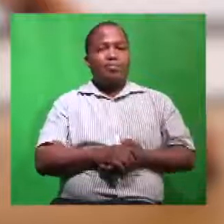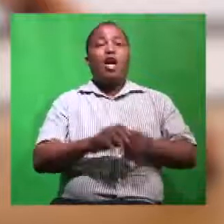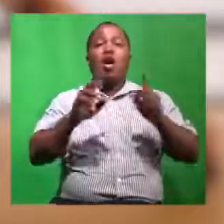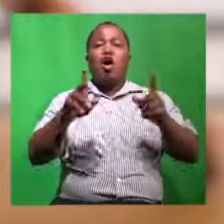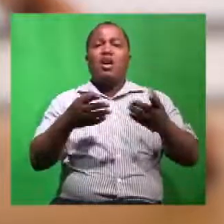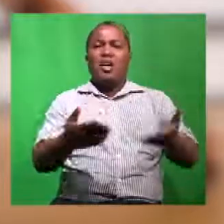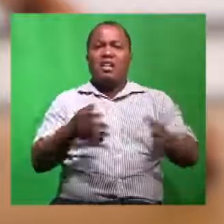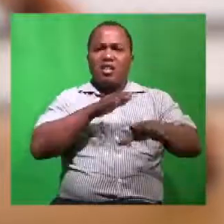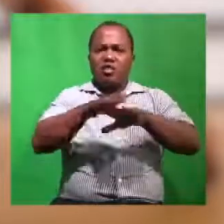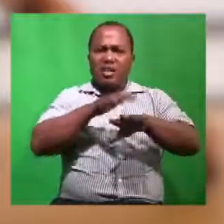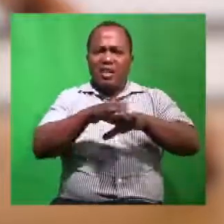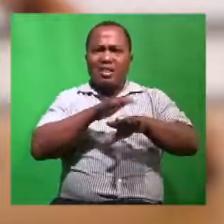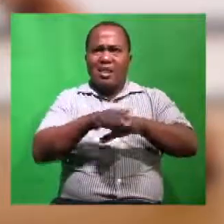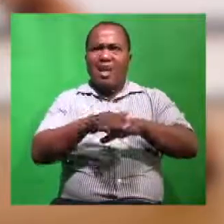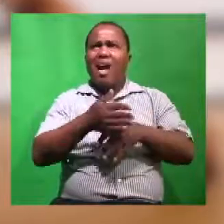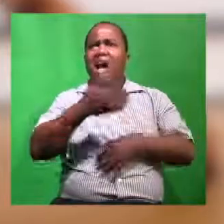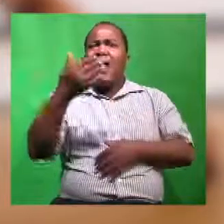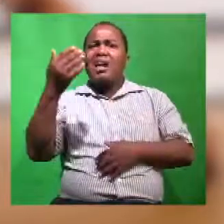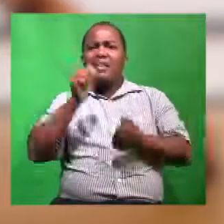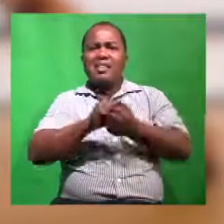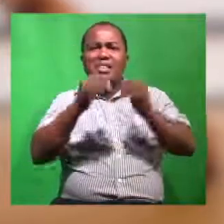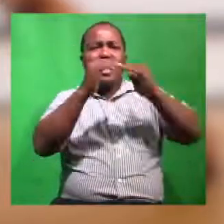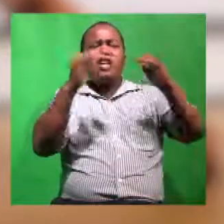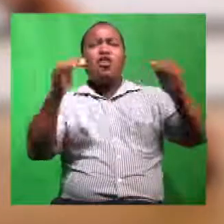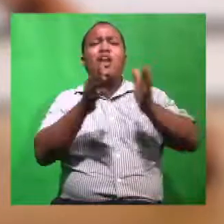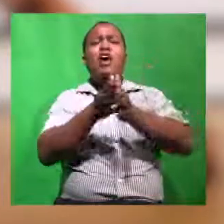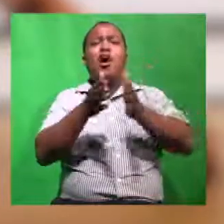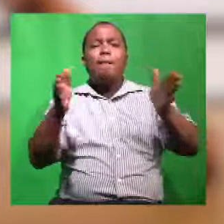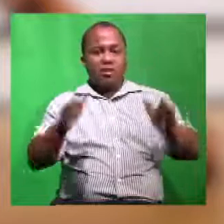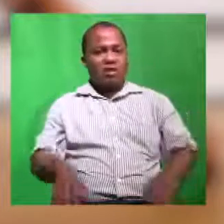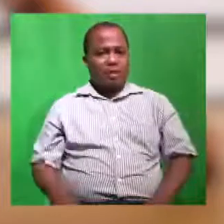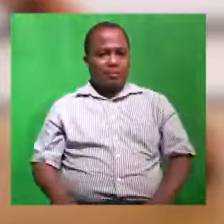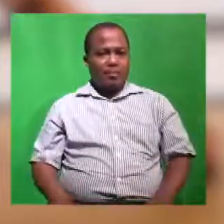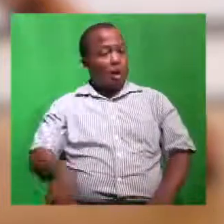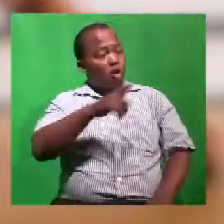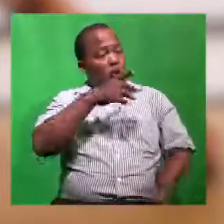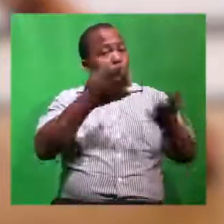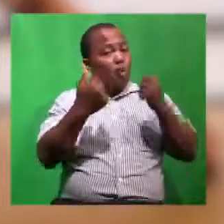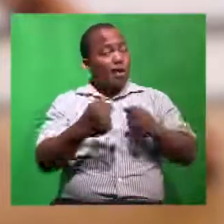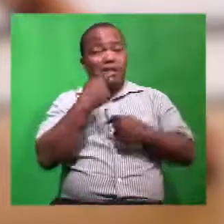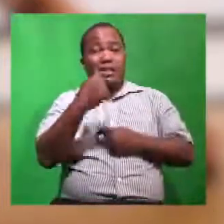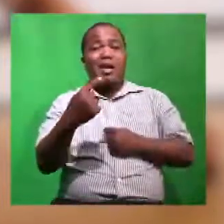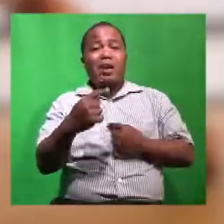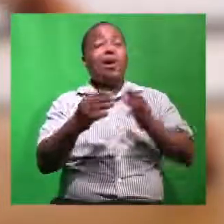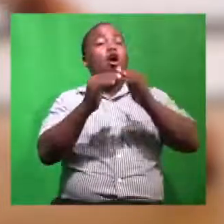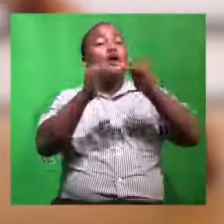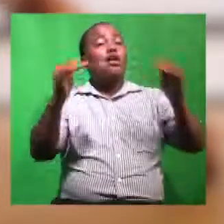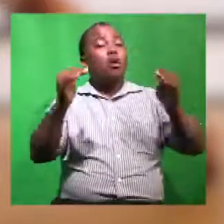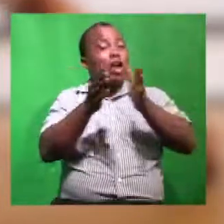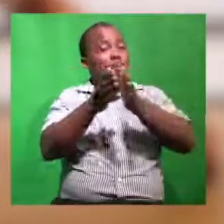Let's talk another things, equal opportunities. So when you talk about equal opportunity, my dear student,